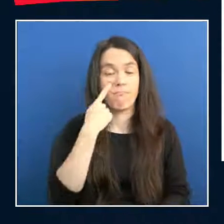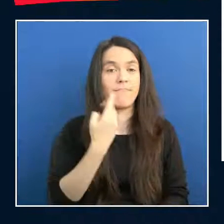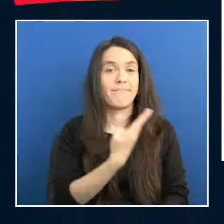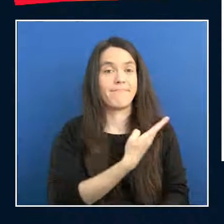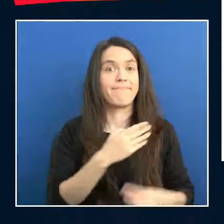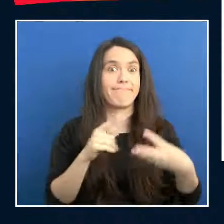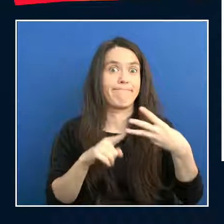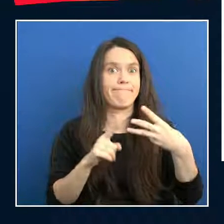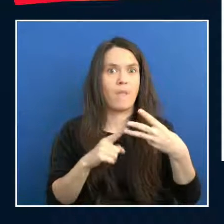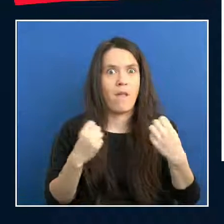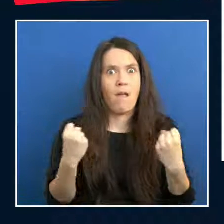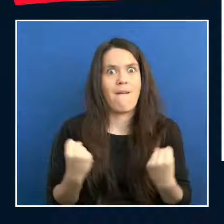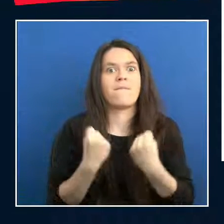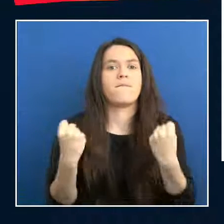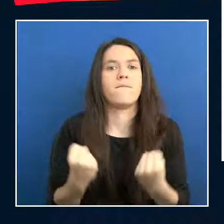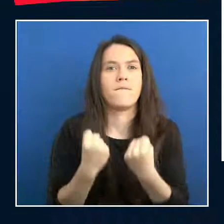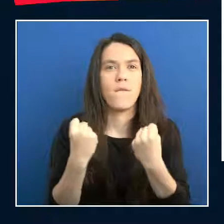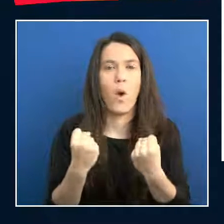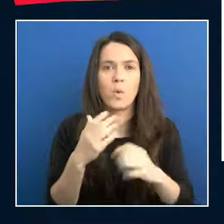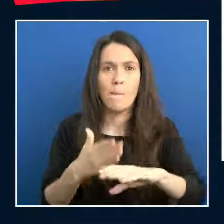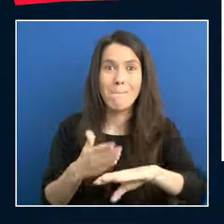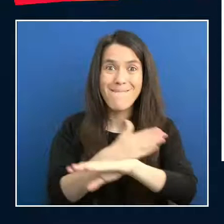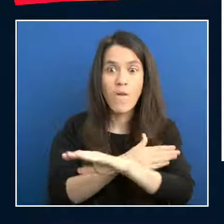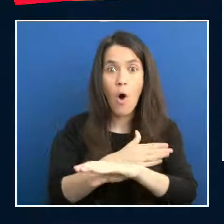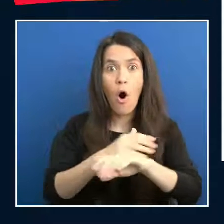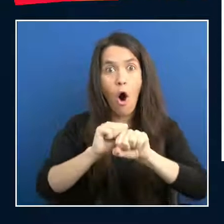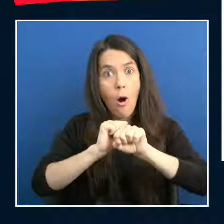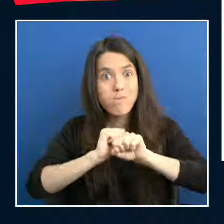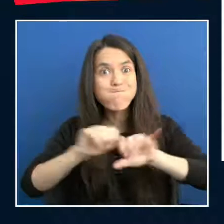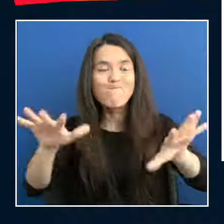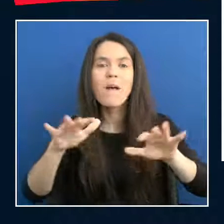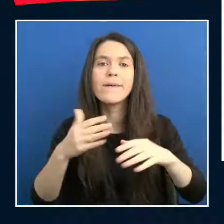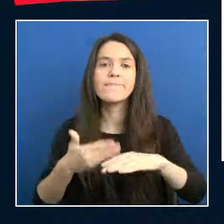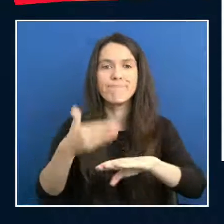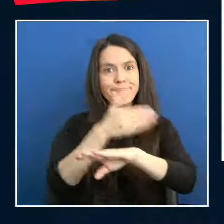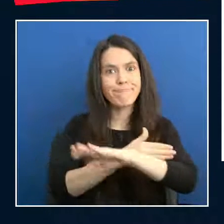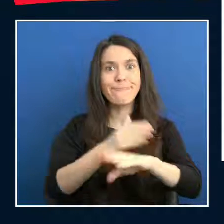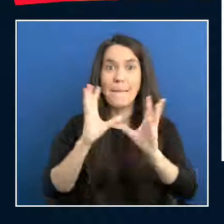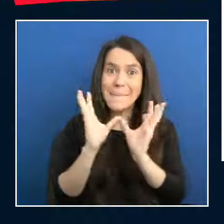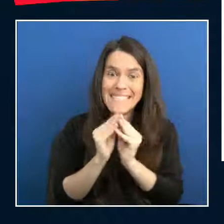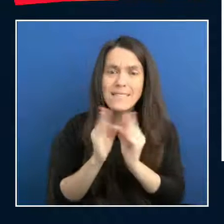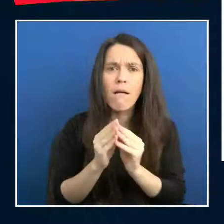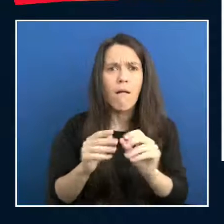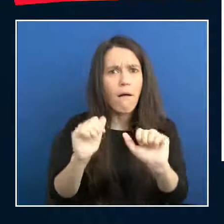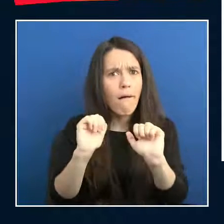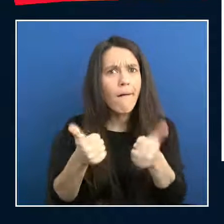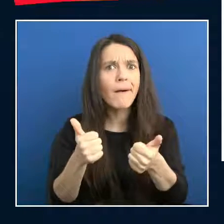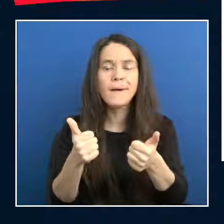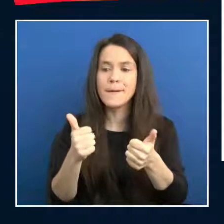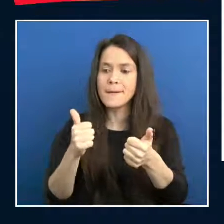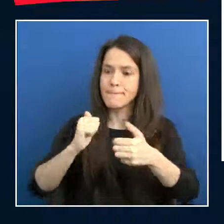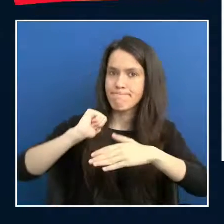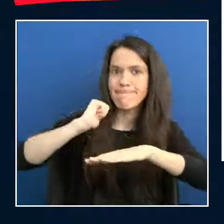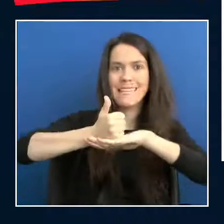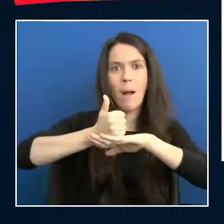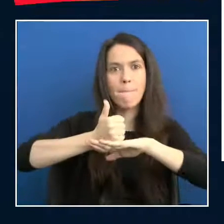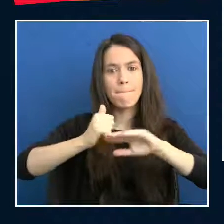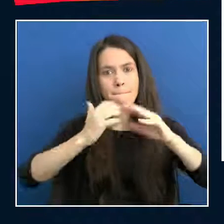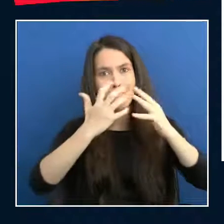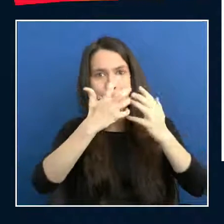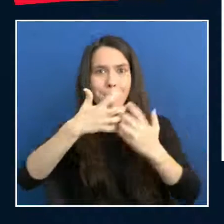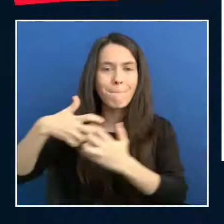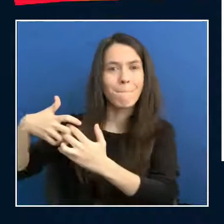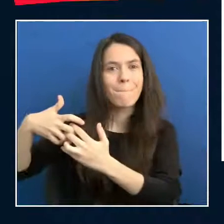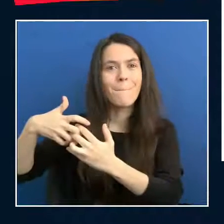before deployment, you had to schedule the meeting, make sure that everything was, in place. Everyone was